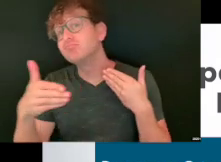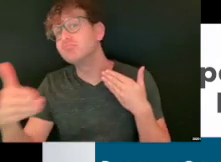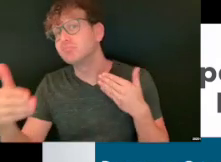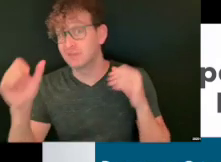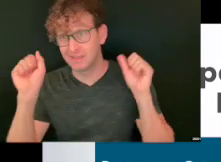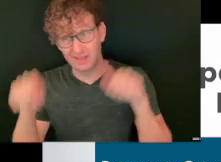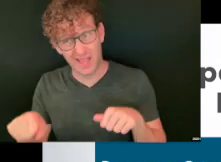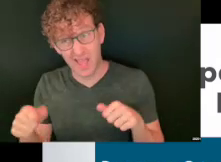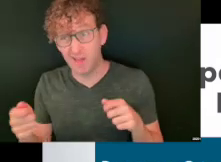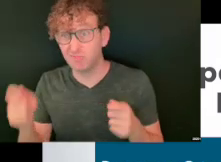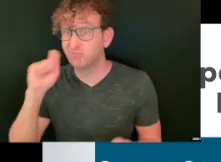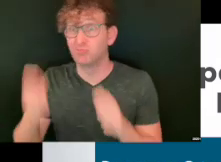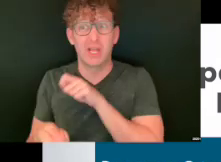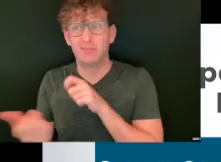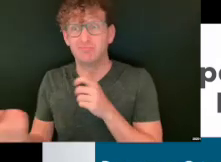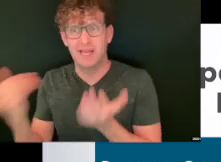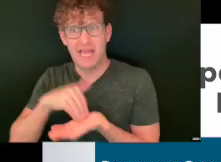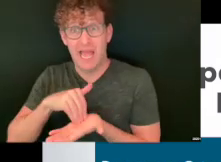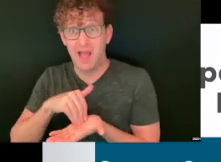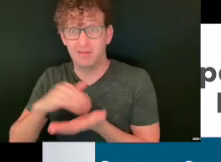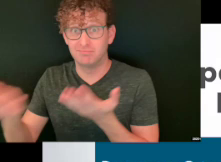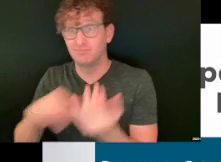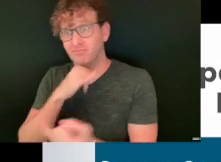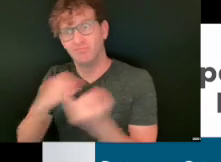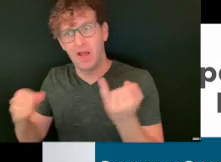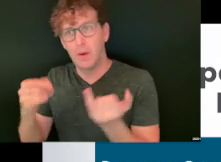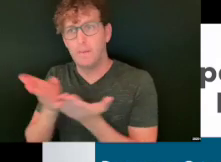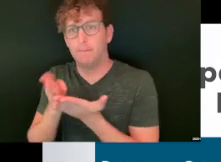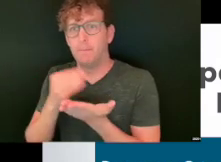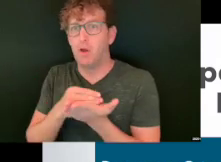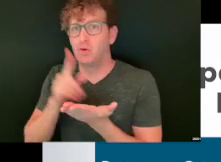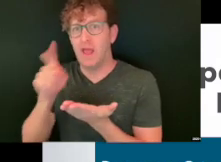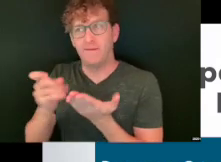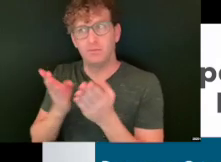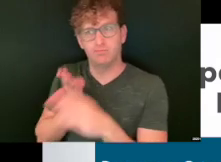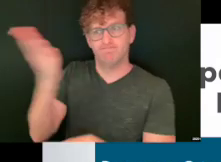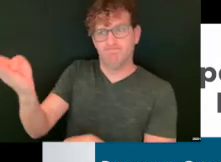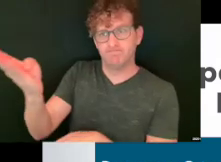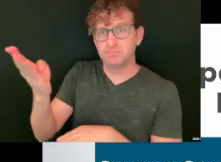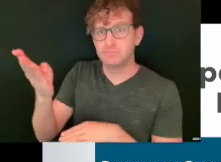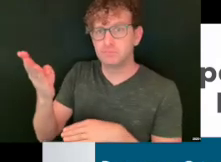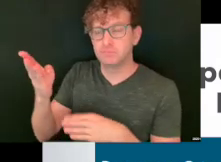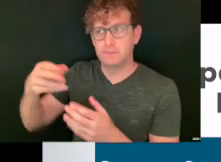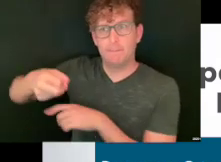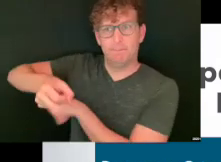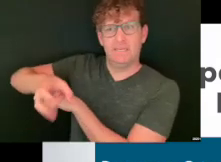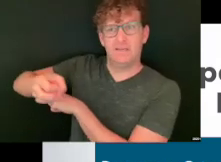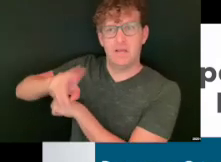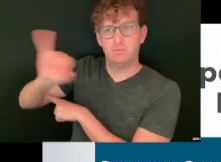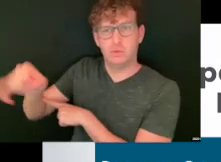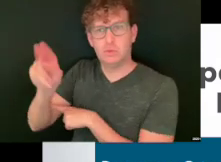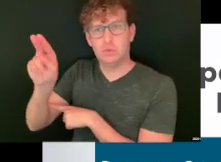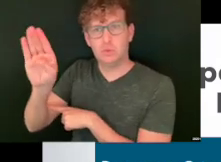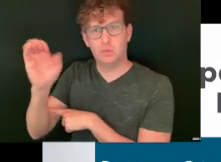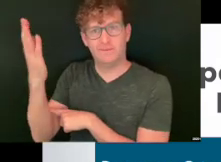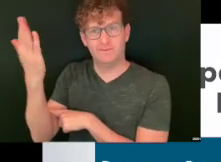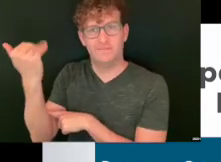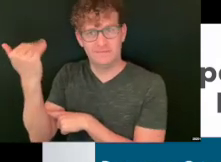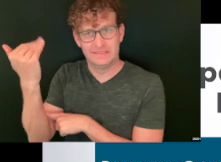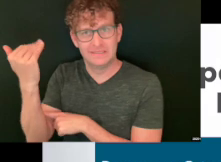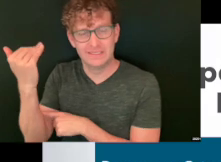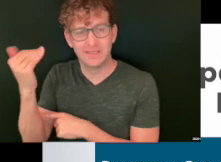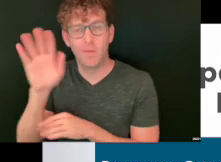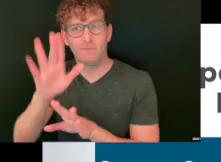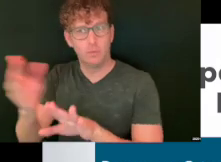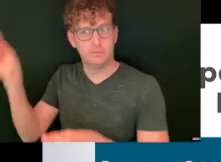possible budget trailer bills that we sometimes see in the summer up until the